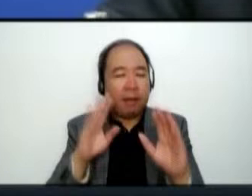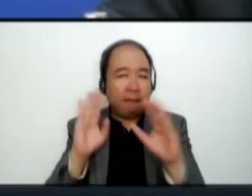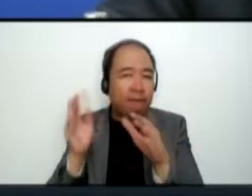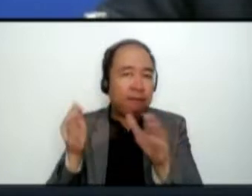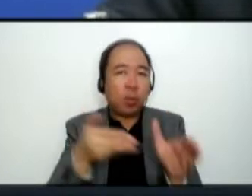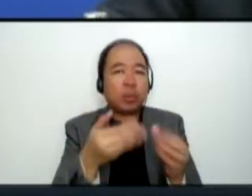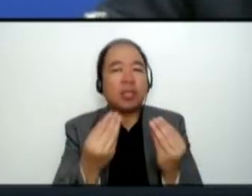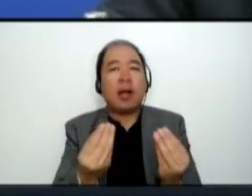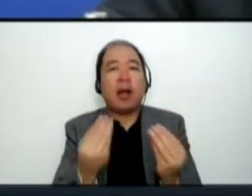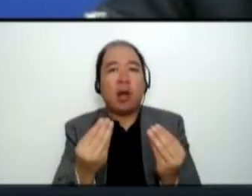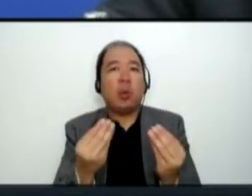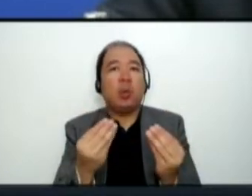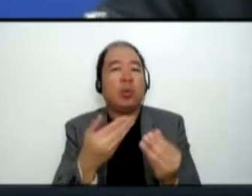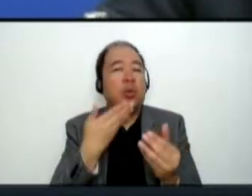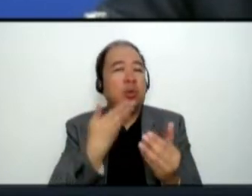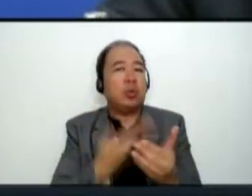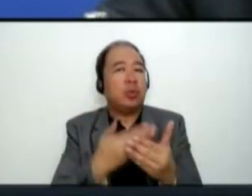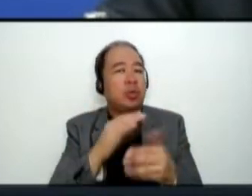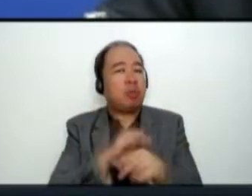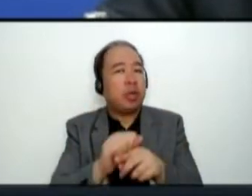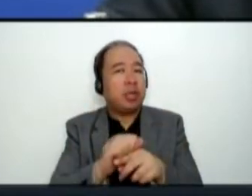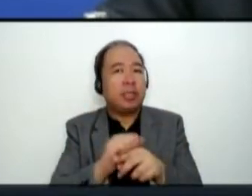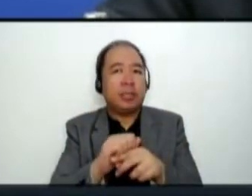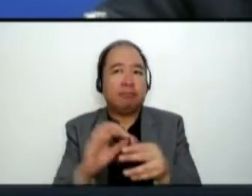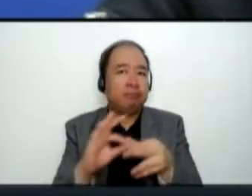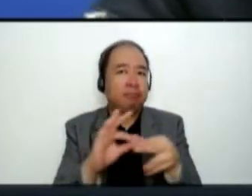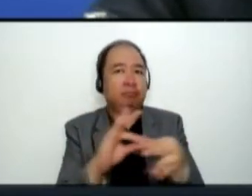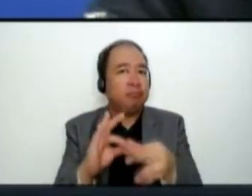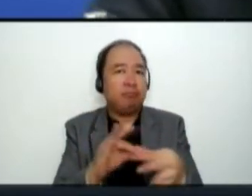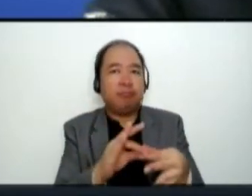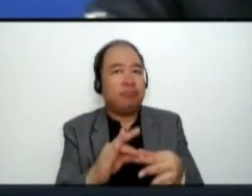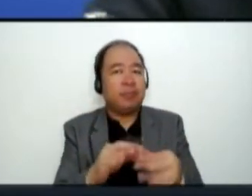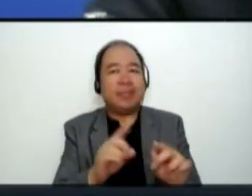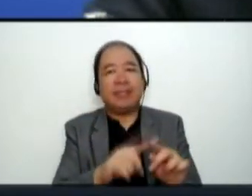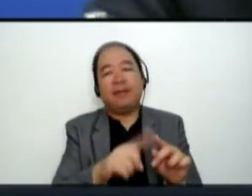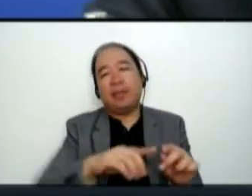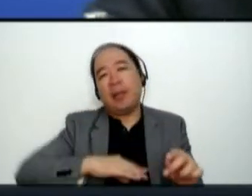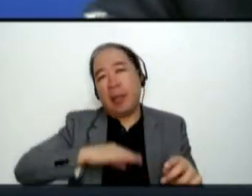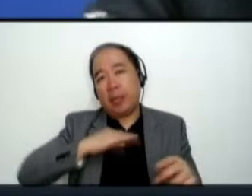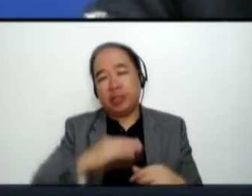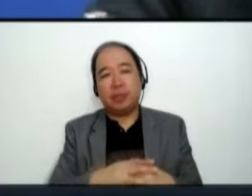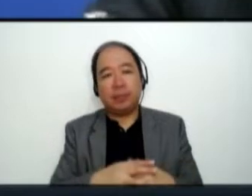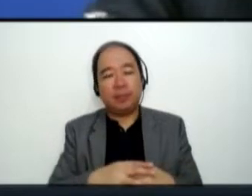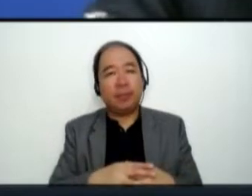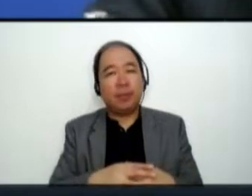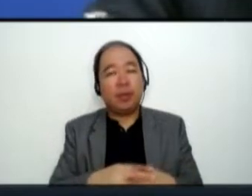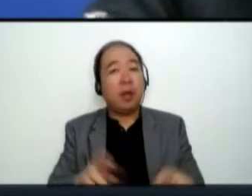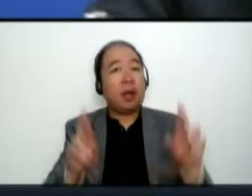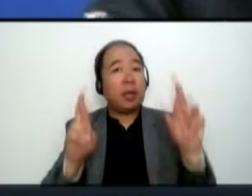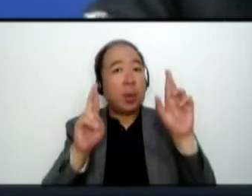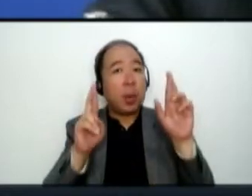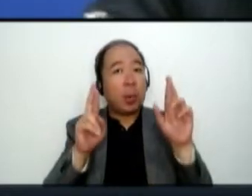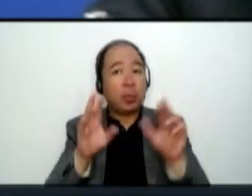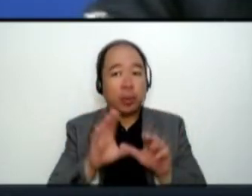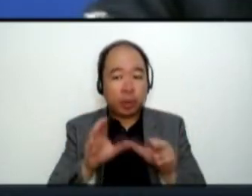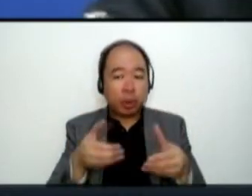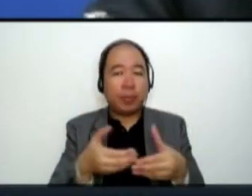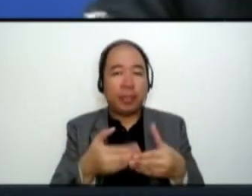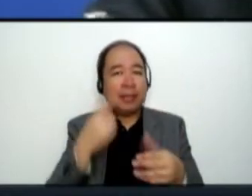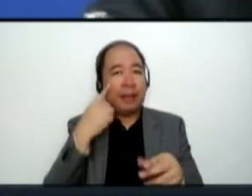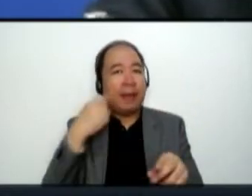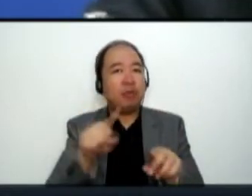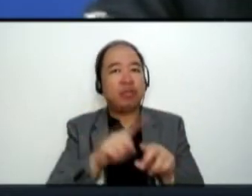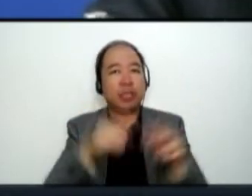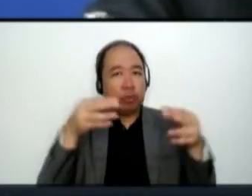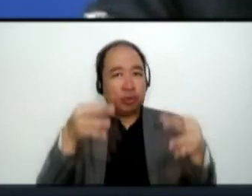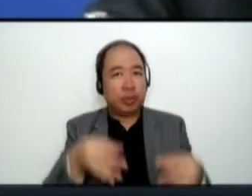closer relations across age cohorts. On this basis, I hope that the committee agrees to the decision